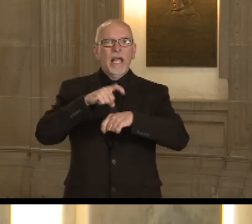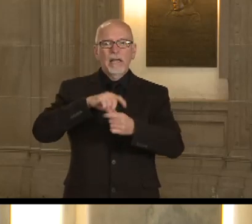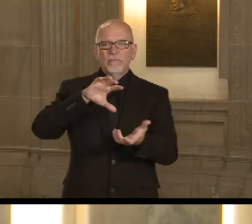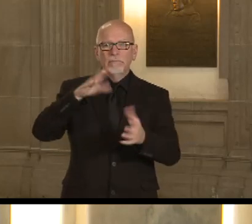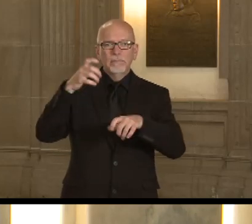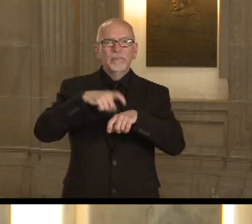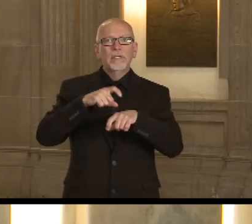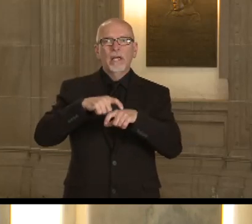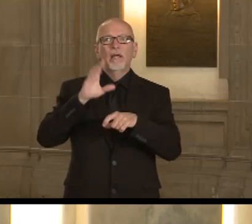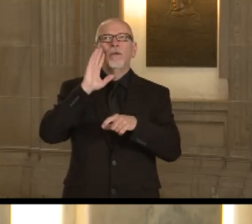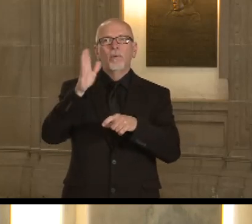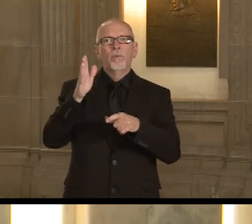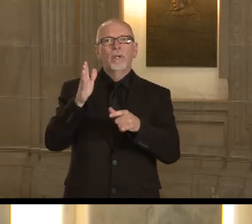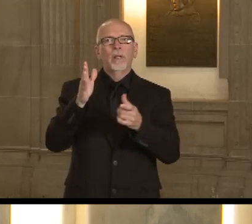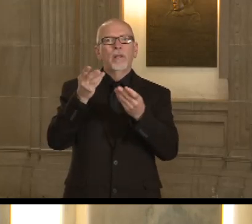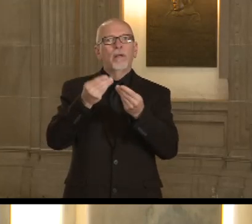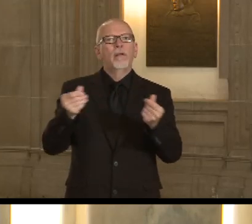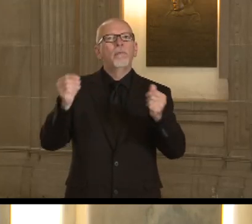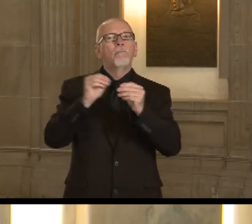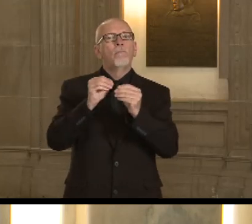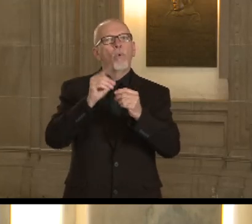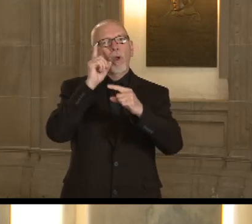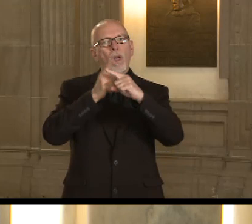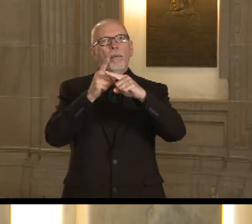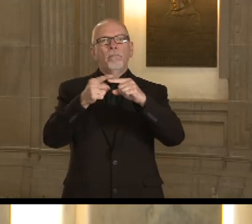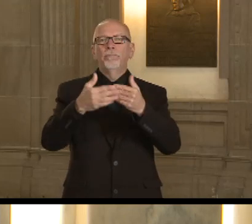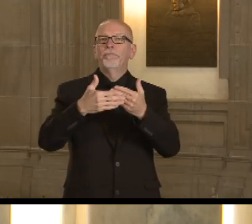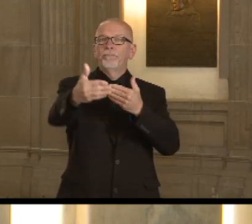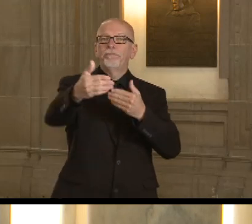give way to the more optimistic days ahead.